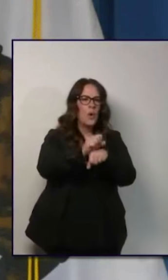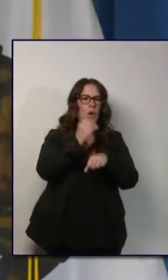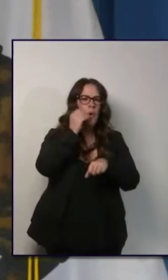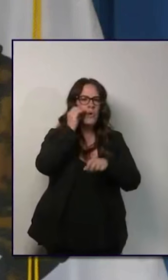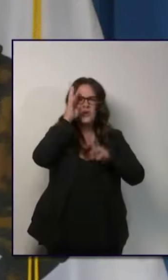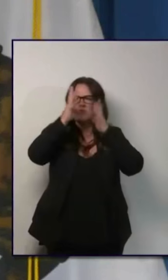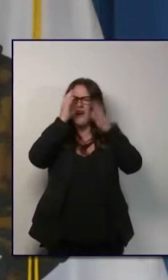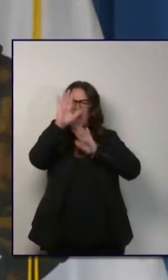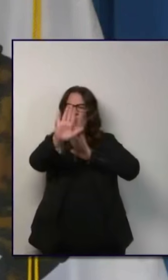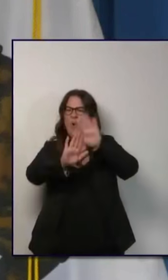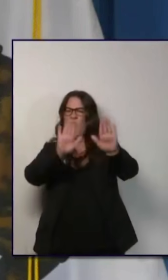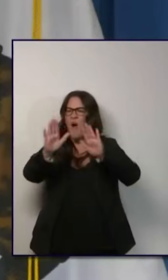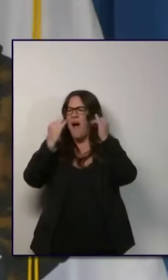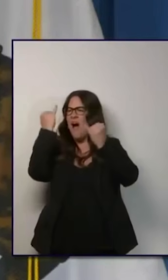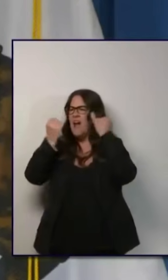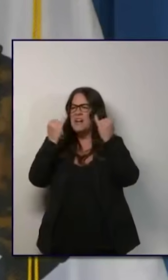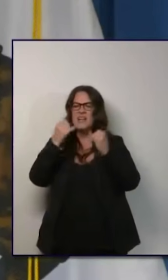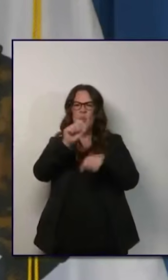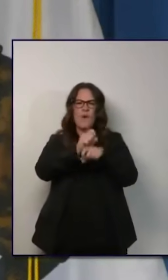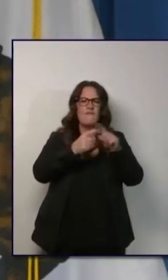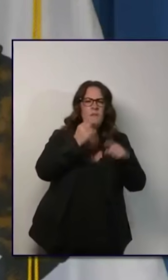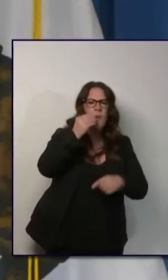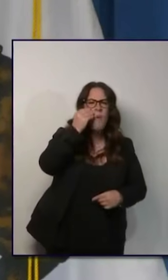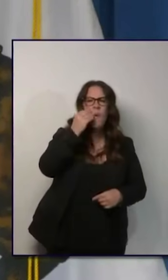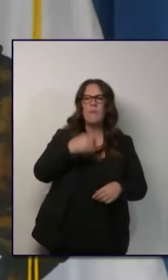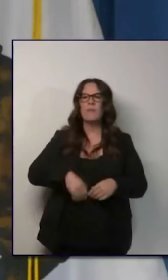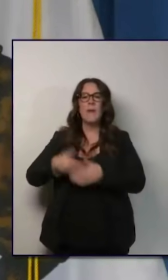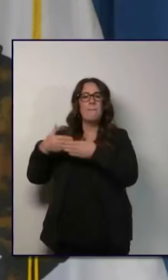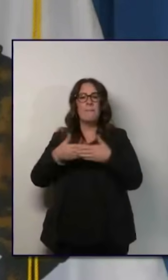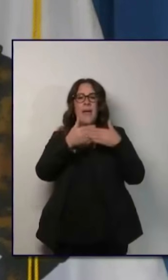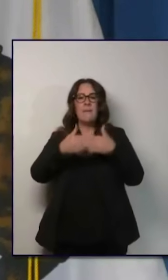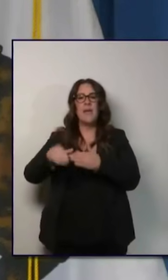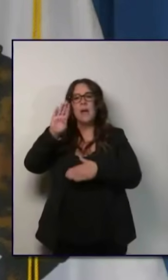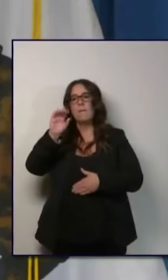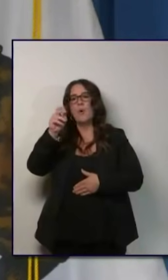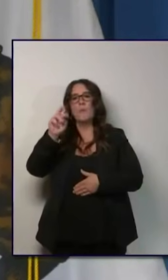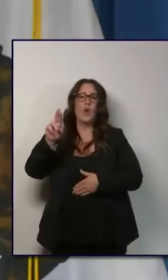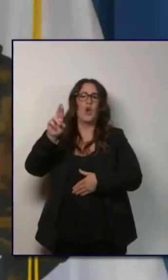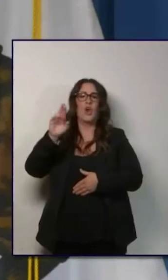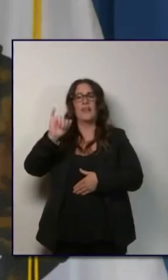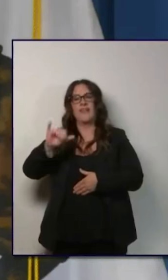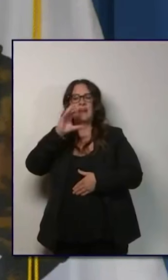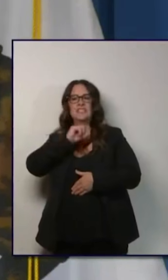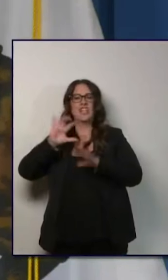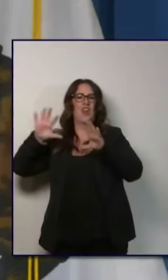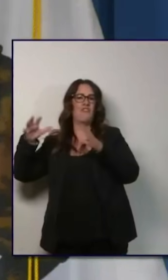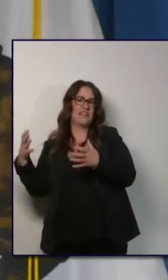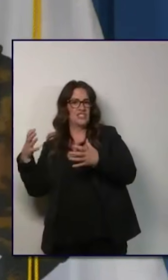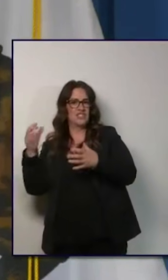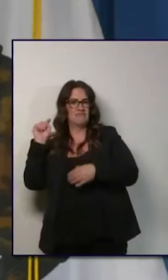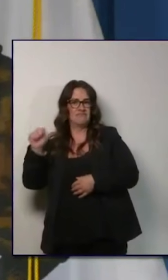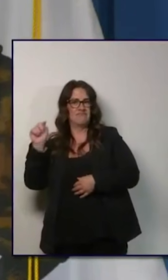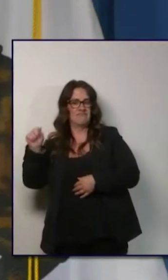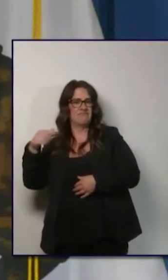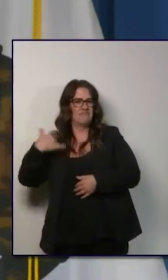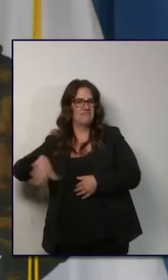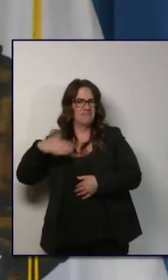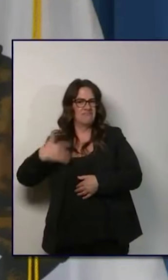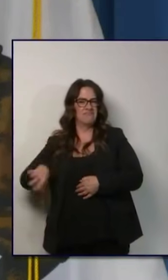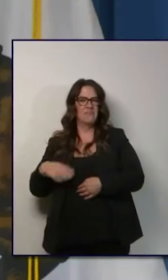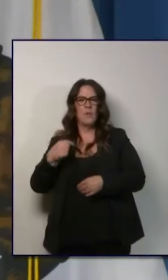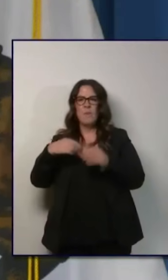how the boomers generation is now experiencing the Zoomer generation, how we are